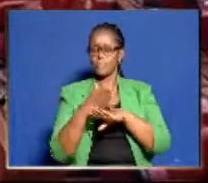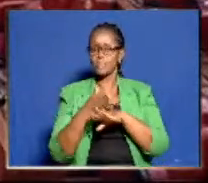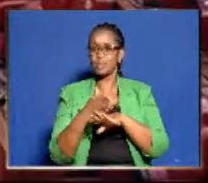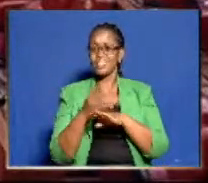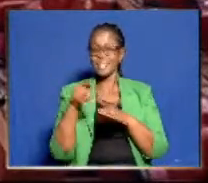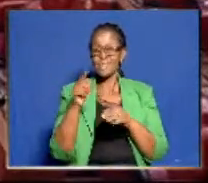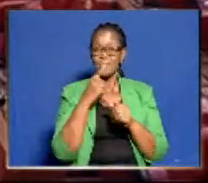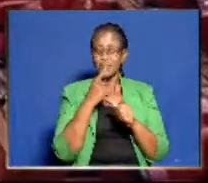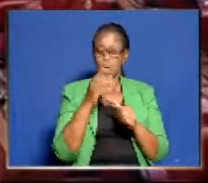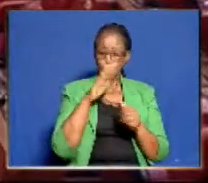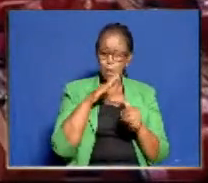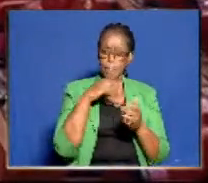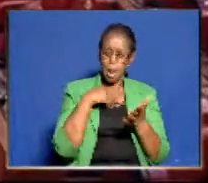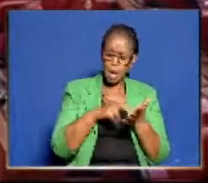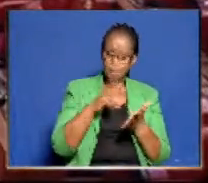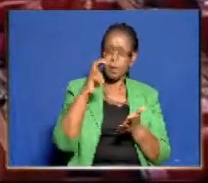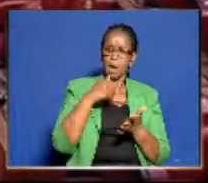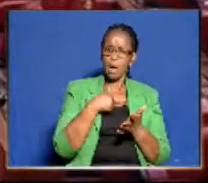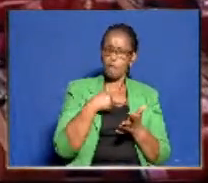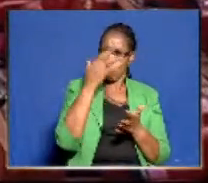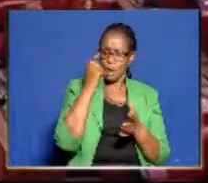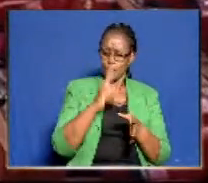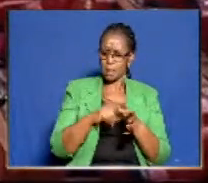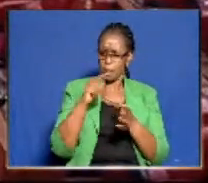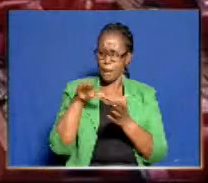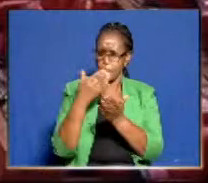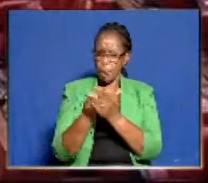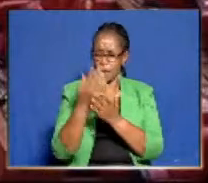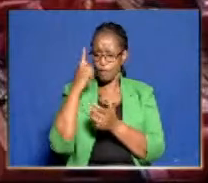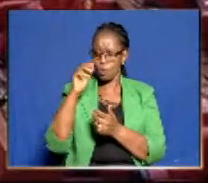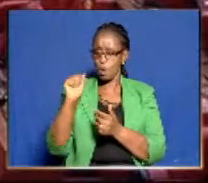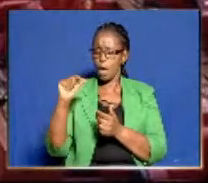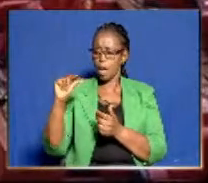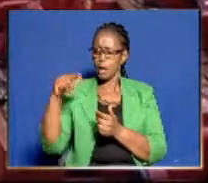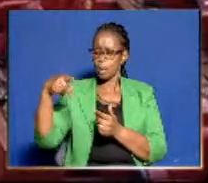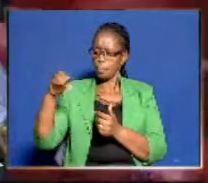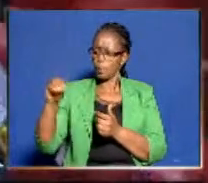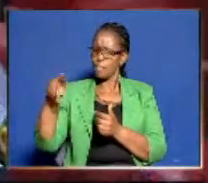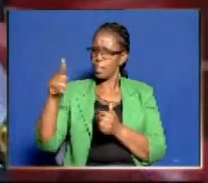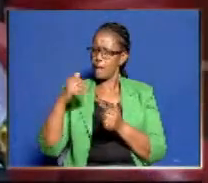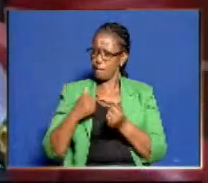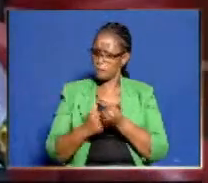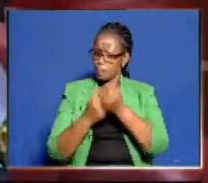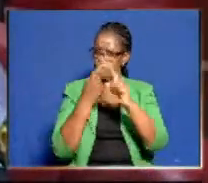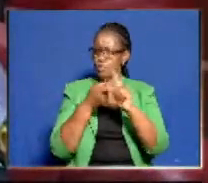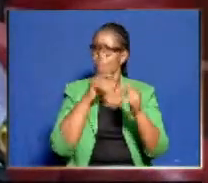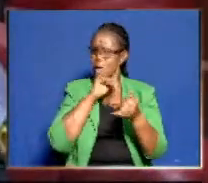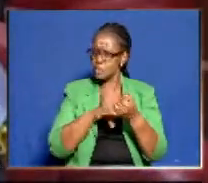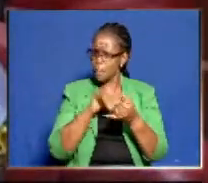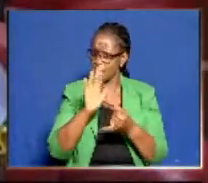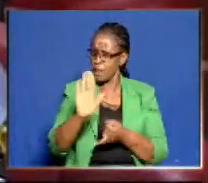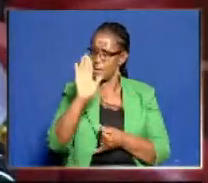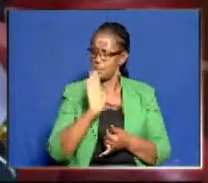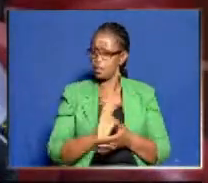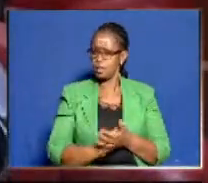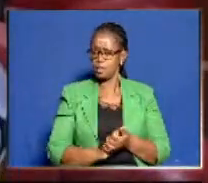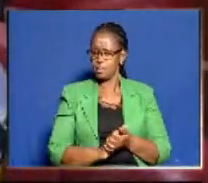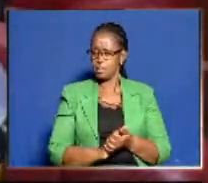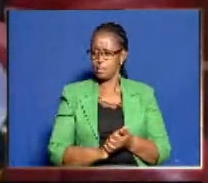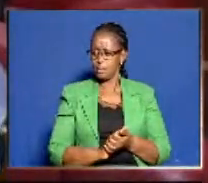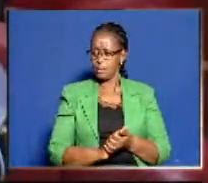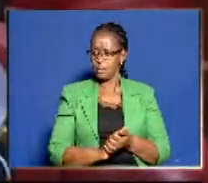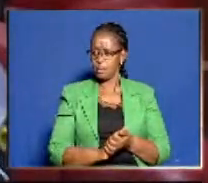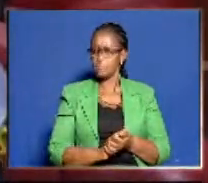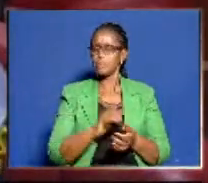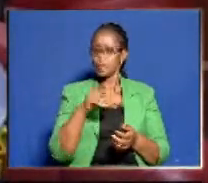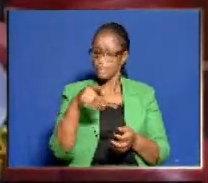are advantaged because when they're applying for ACPO, they have the backing of their husbands. Mr. Speaker is misleading